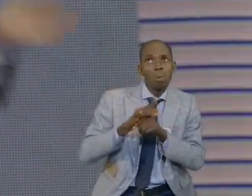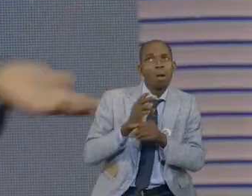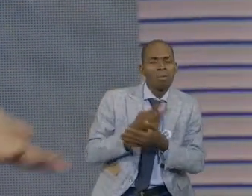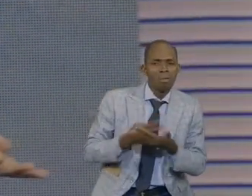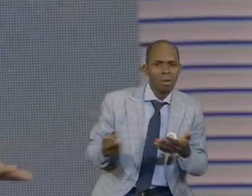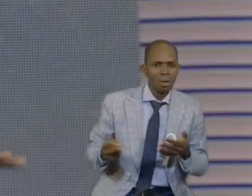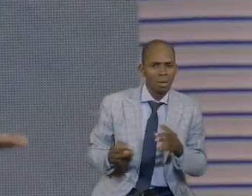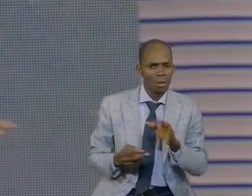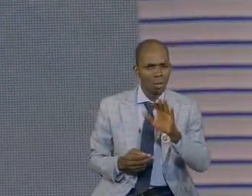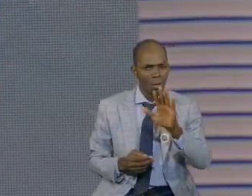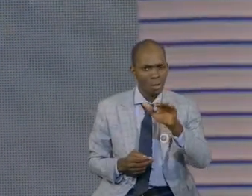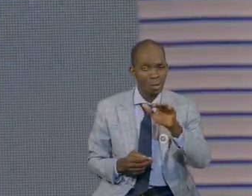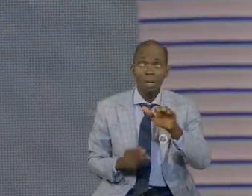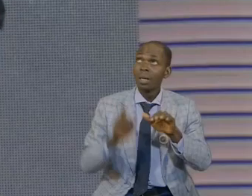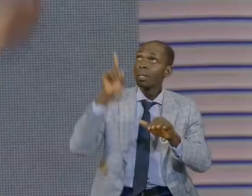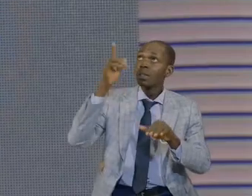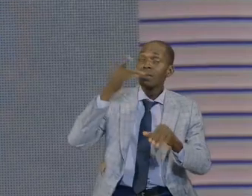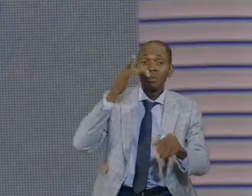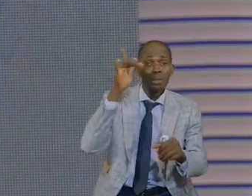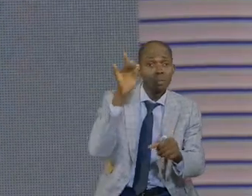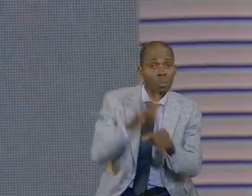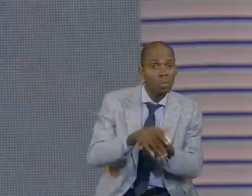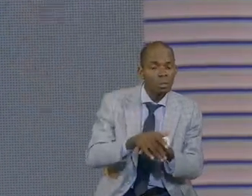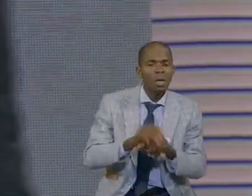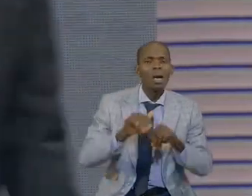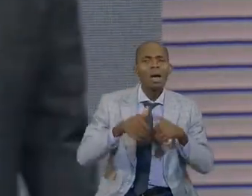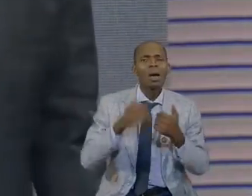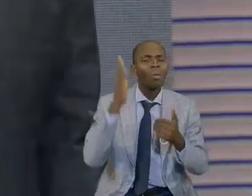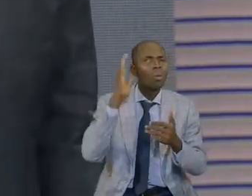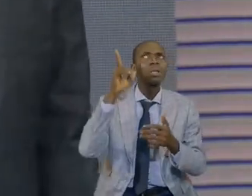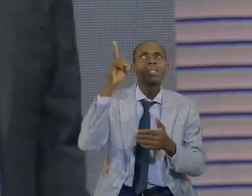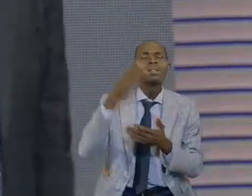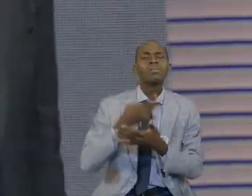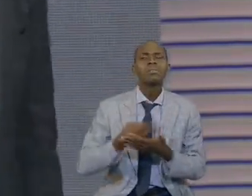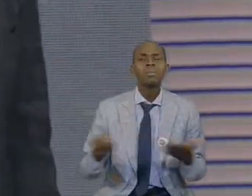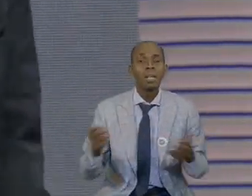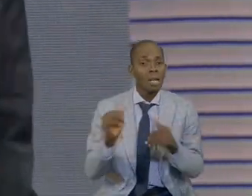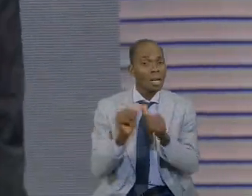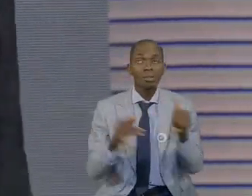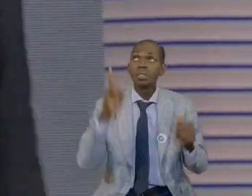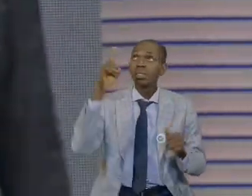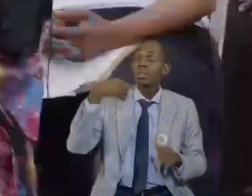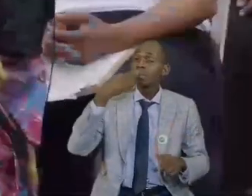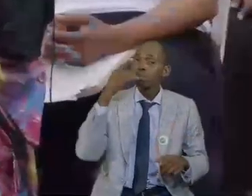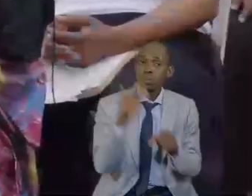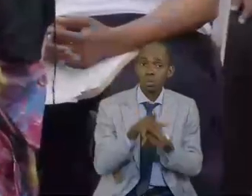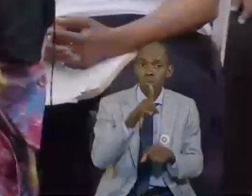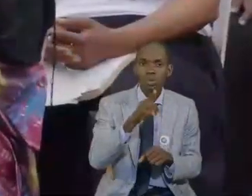God said it will happen. How can it not happen? Everything God said to your life will happen.